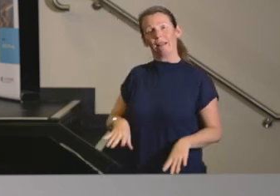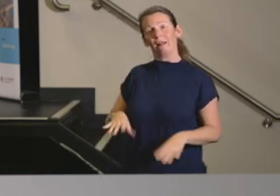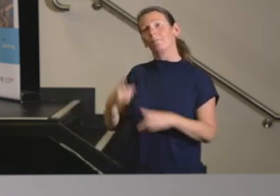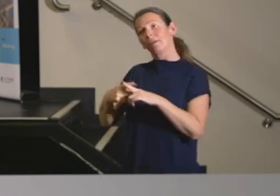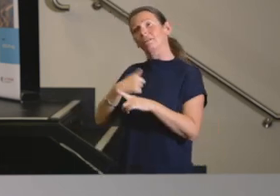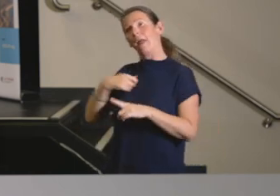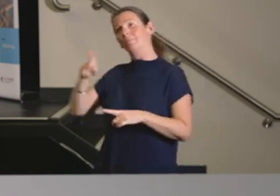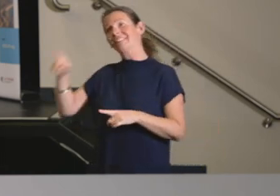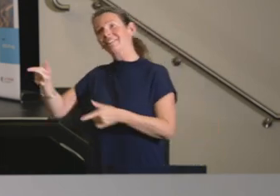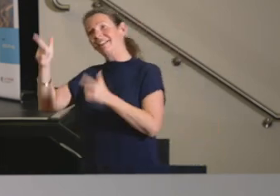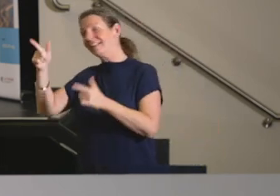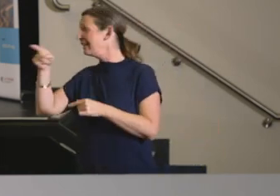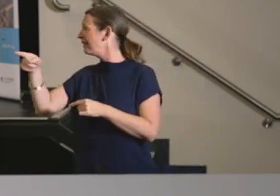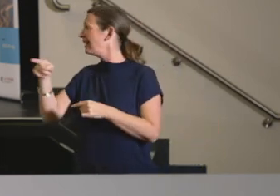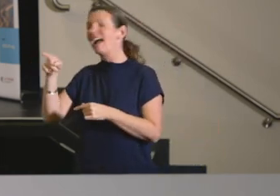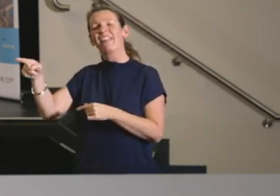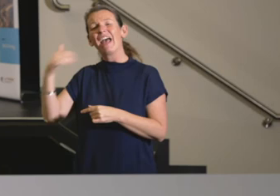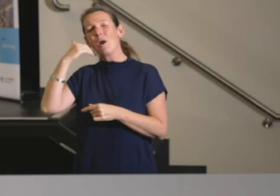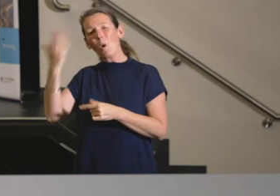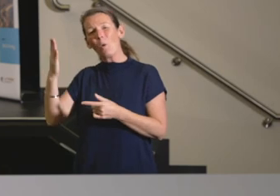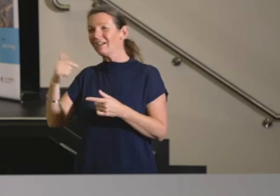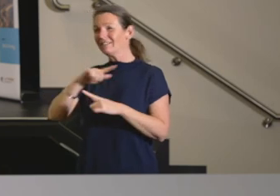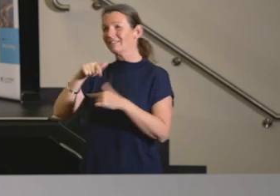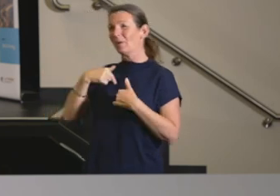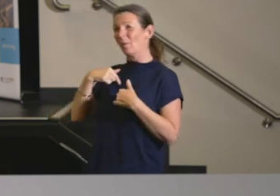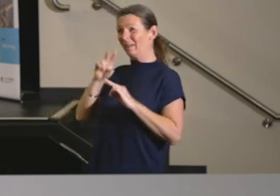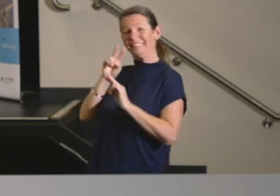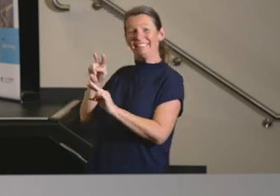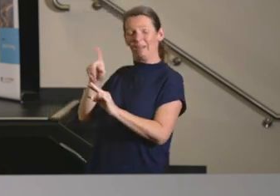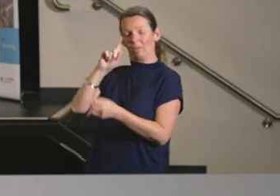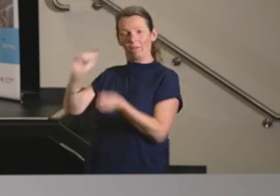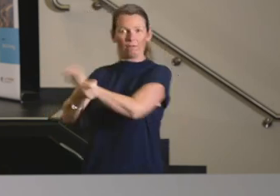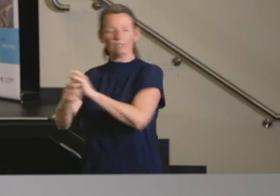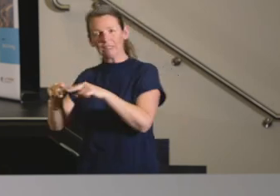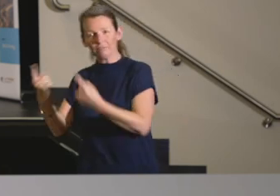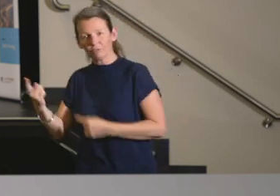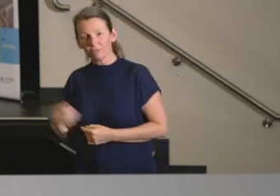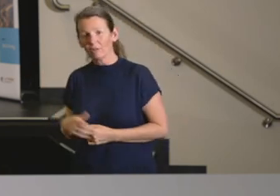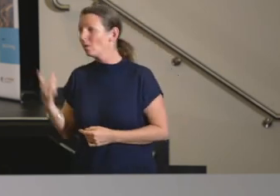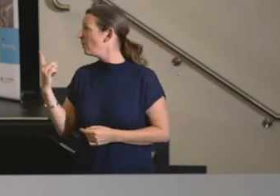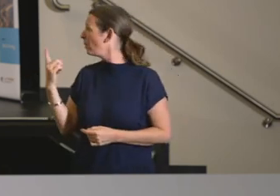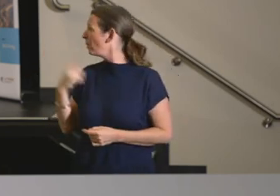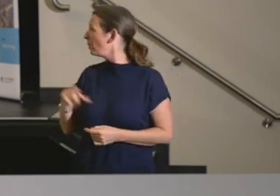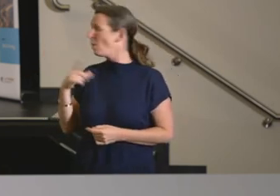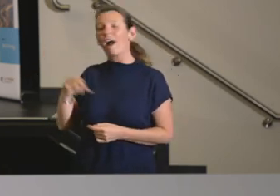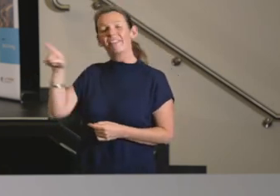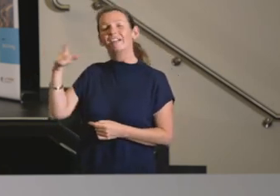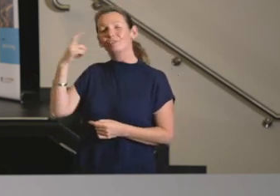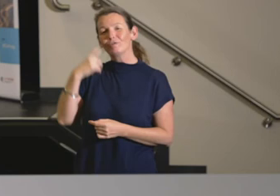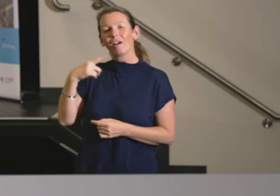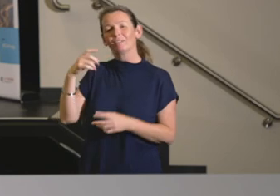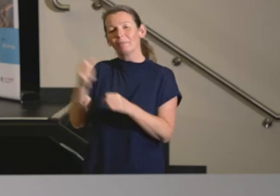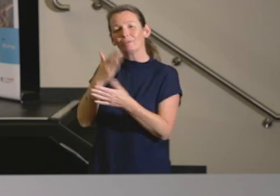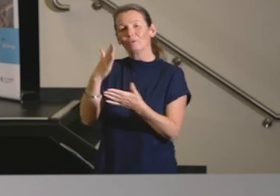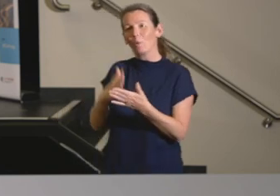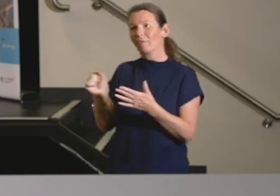leaders, they're always painted in a different light to what we actually see them on the ground. And that's to try to ensure that we can keep this box around the Pacific and ensure